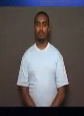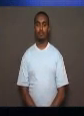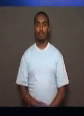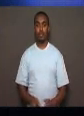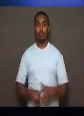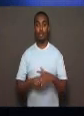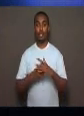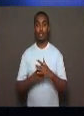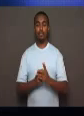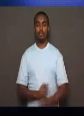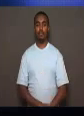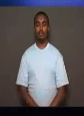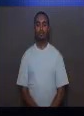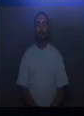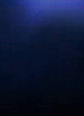Begin.